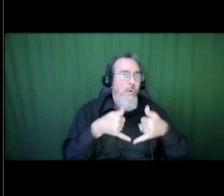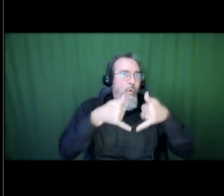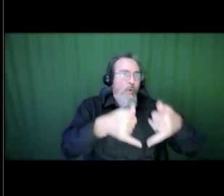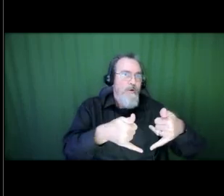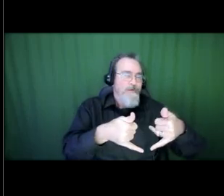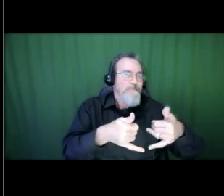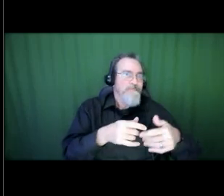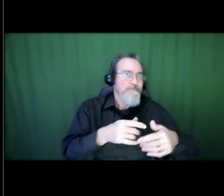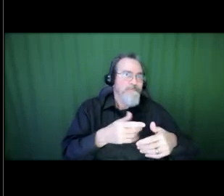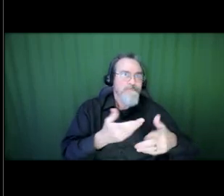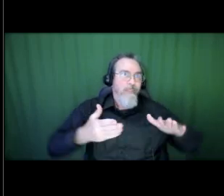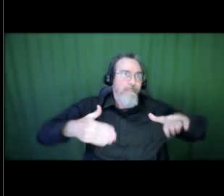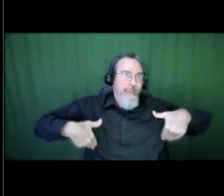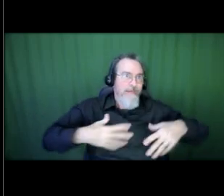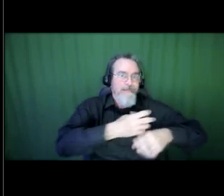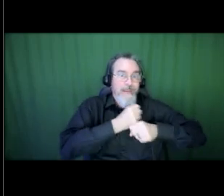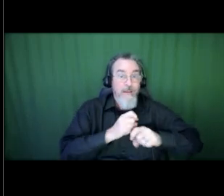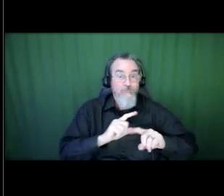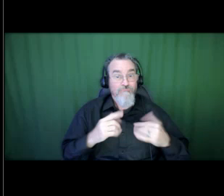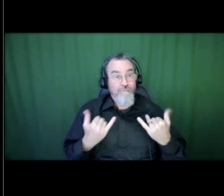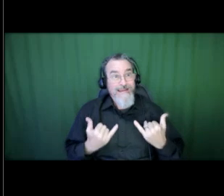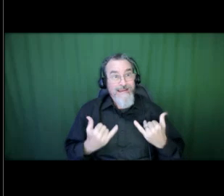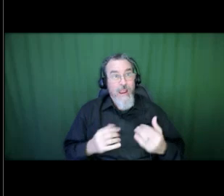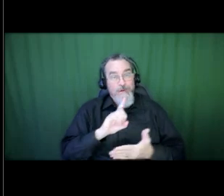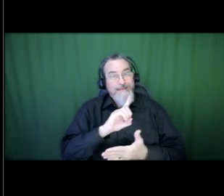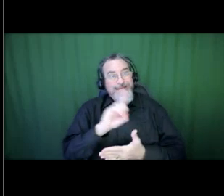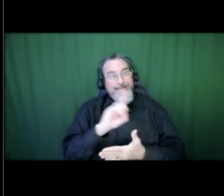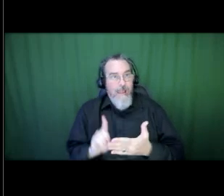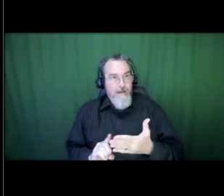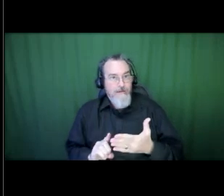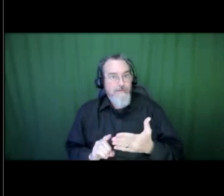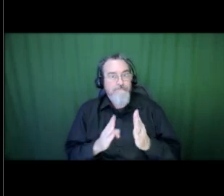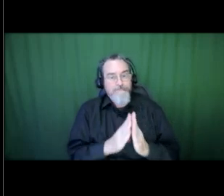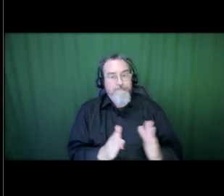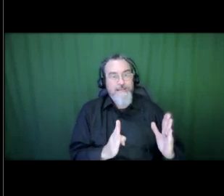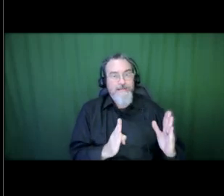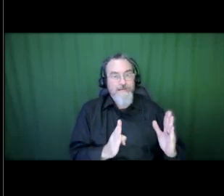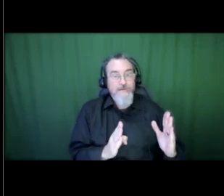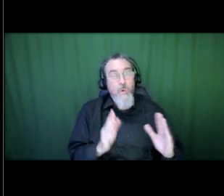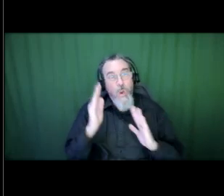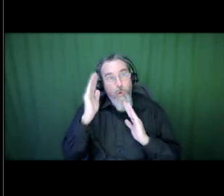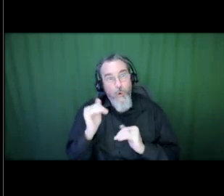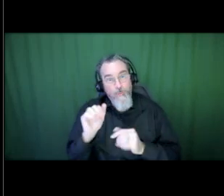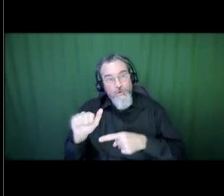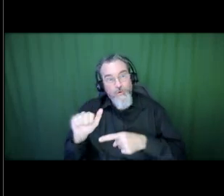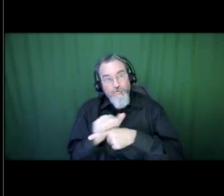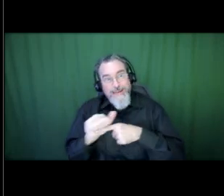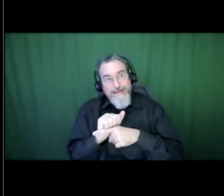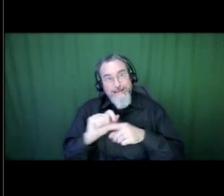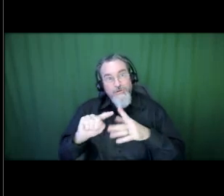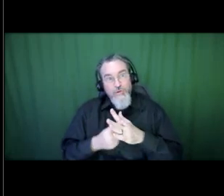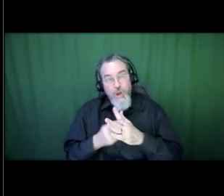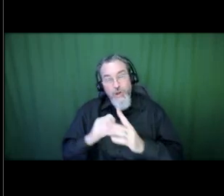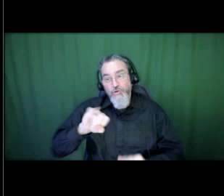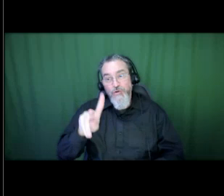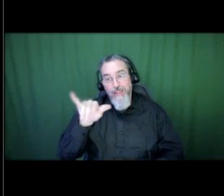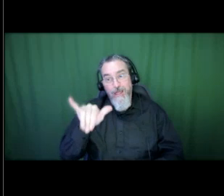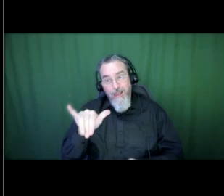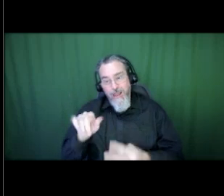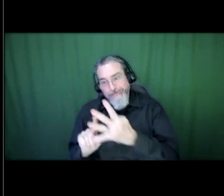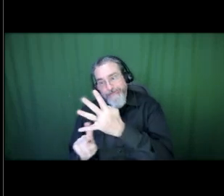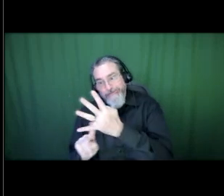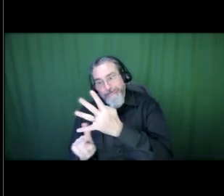design phase and expect to start training by the end of July, hopefully by beginning of August of next year, and possibly even